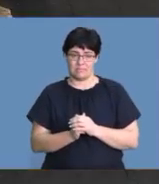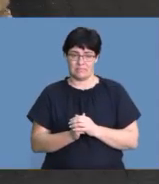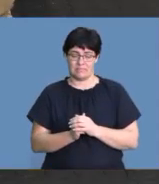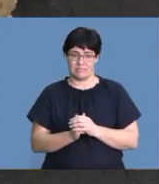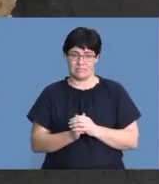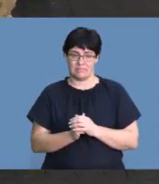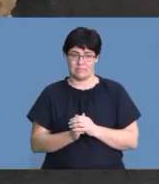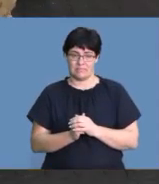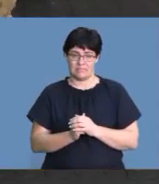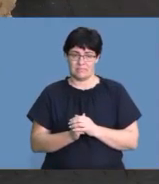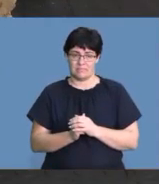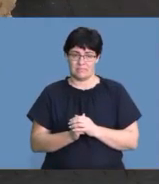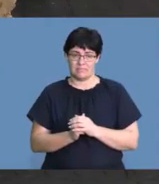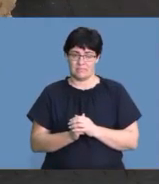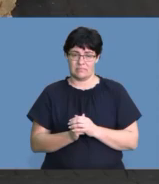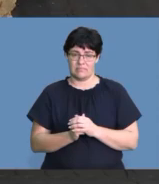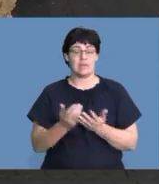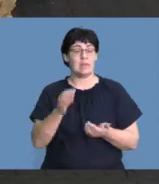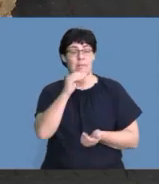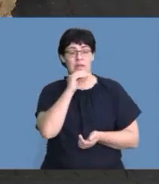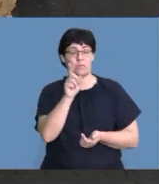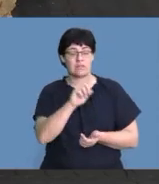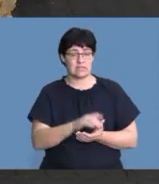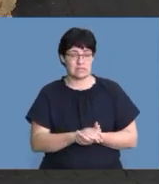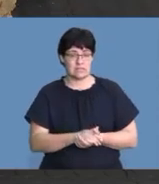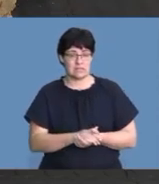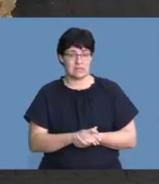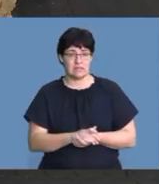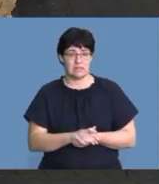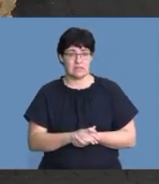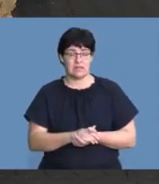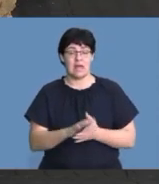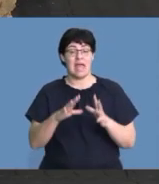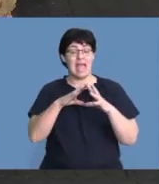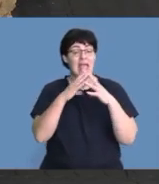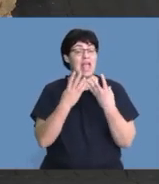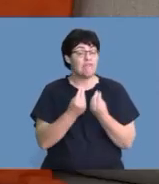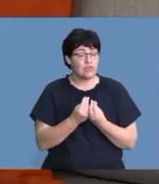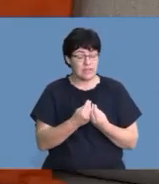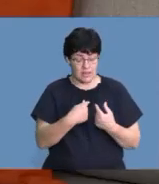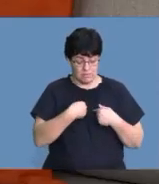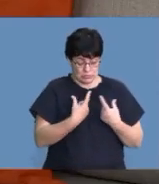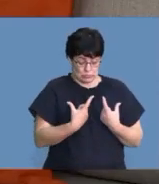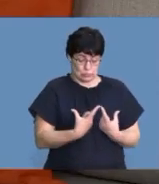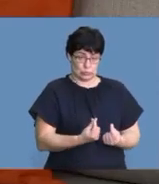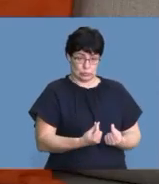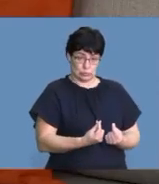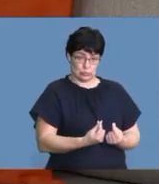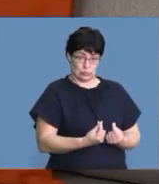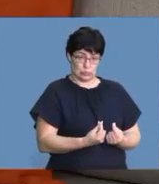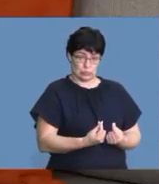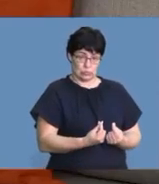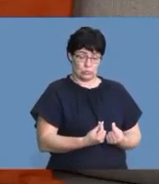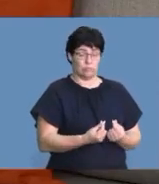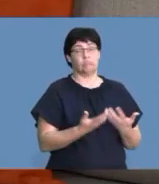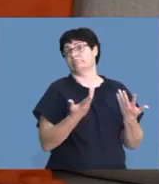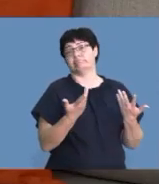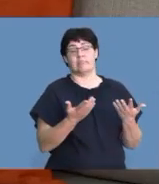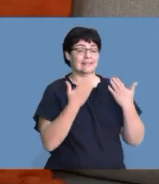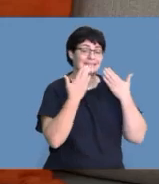Time over time. In other words, everything that we do when it comes